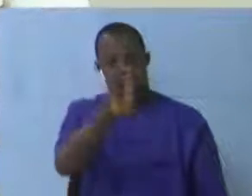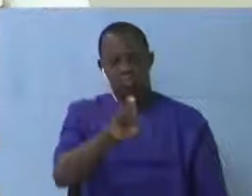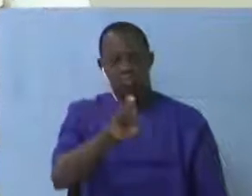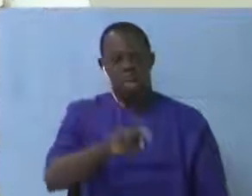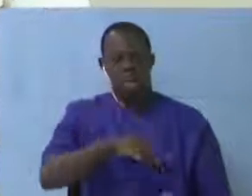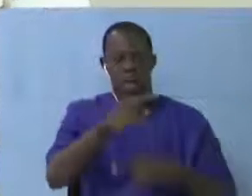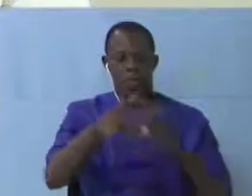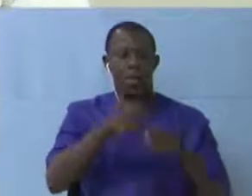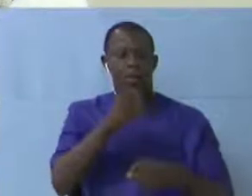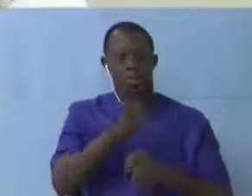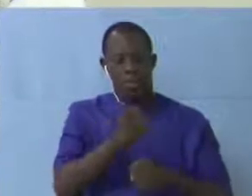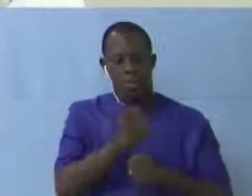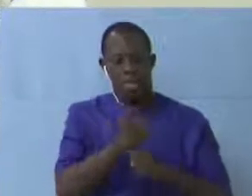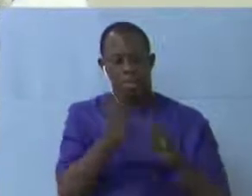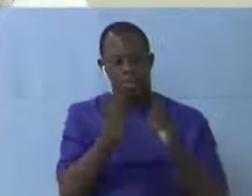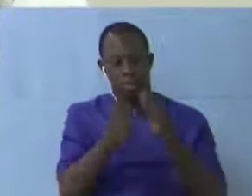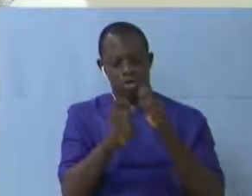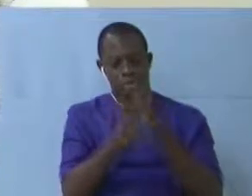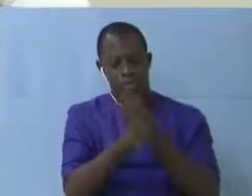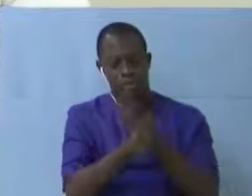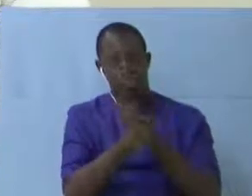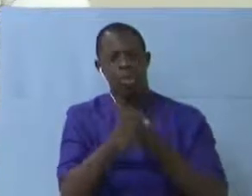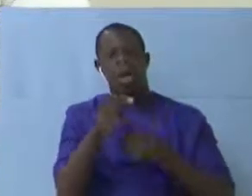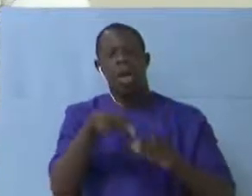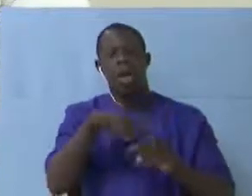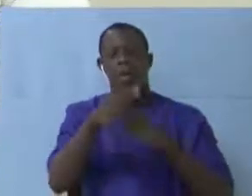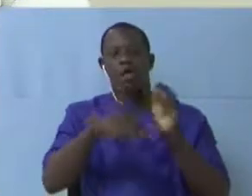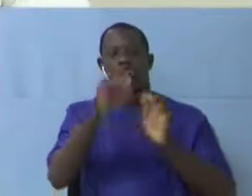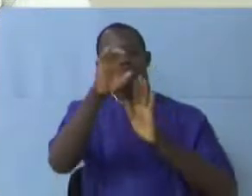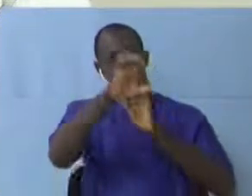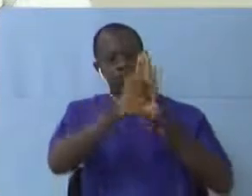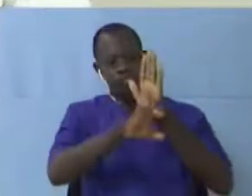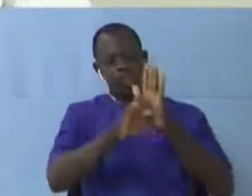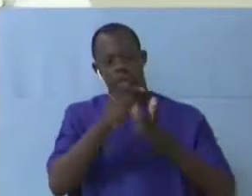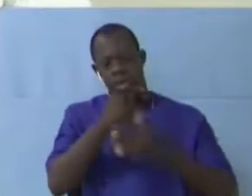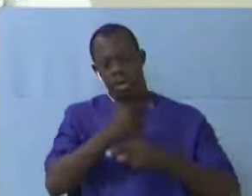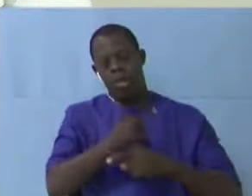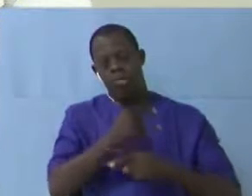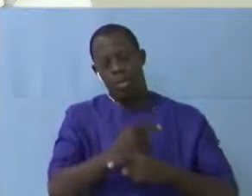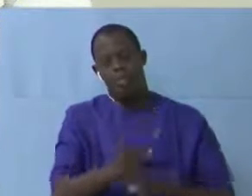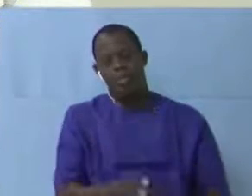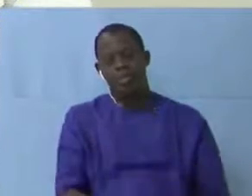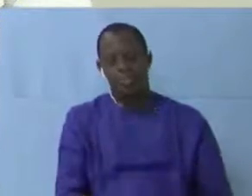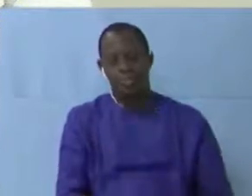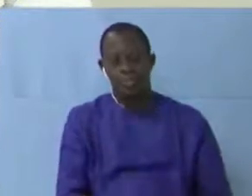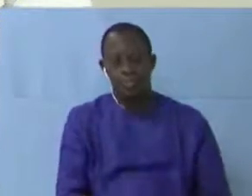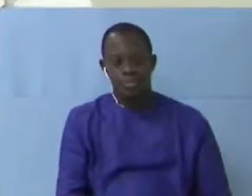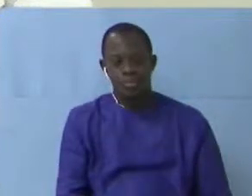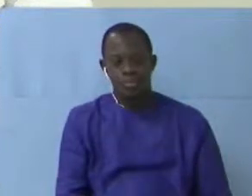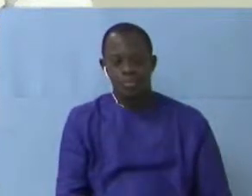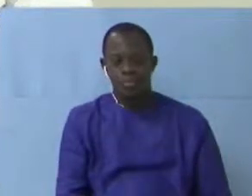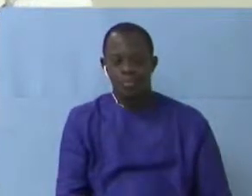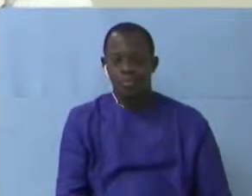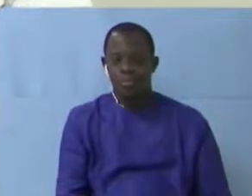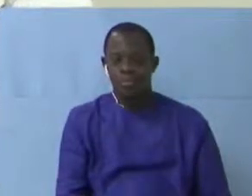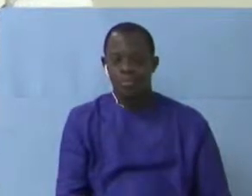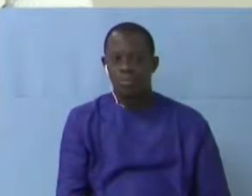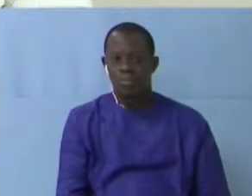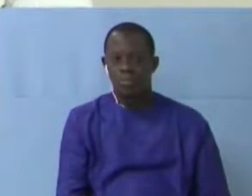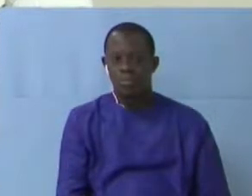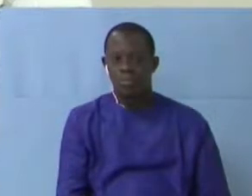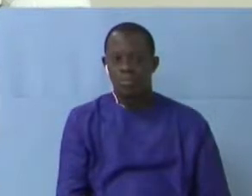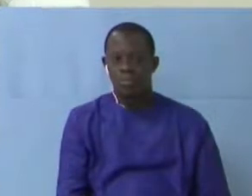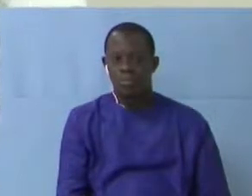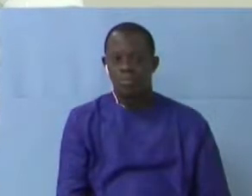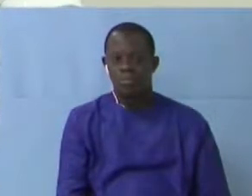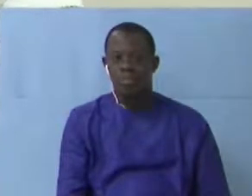making amendments to the constitution. Man suma laajte mooy mbiri soppale yi nga xam ne ñu ngi koo def ci loi bi. I was